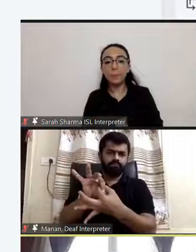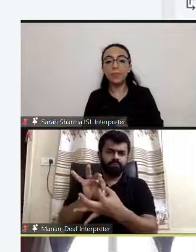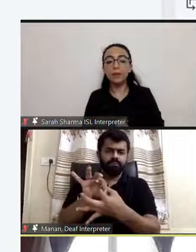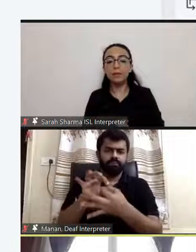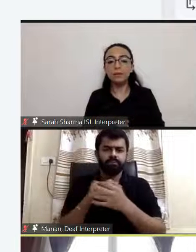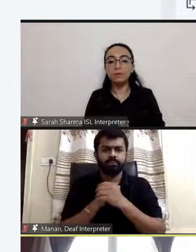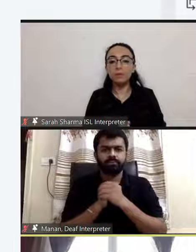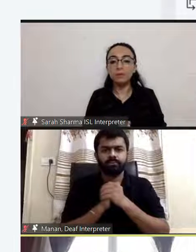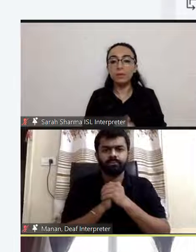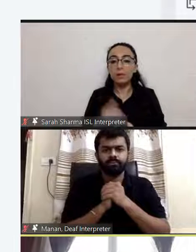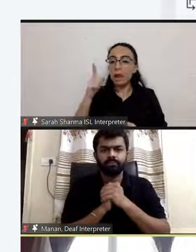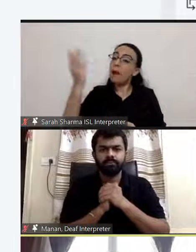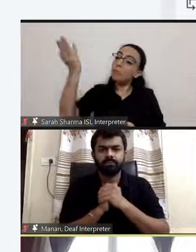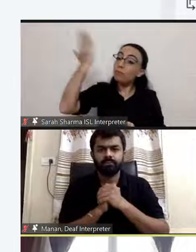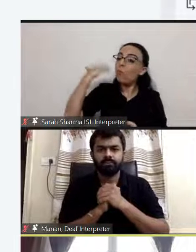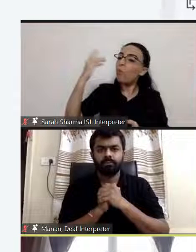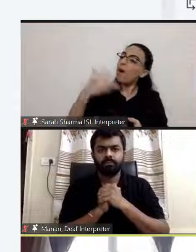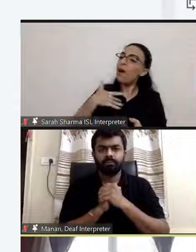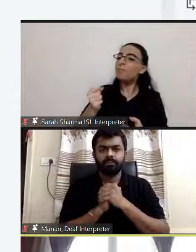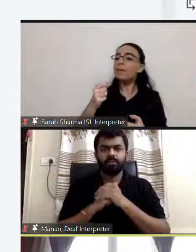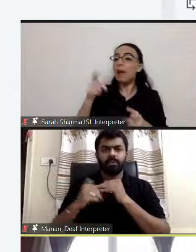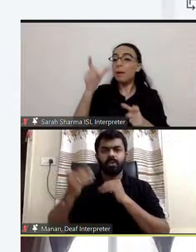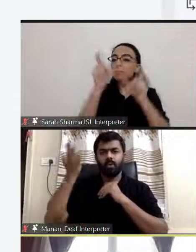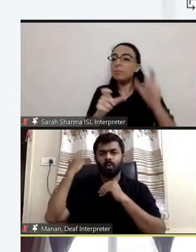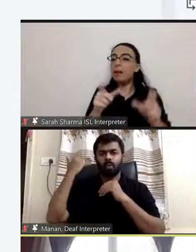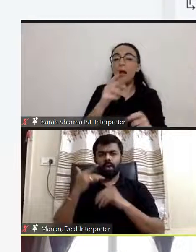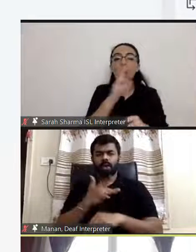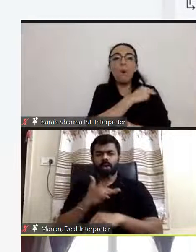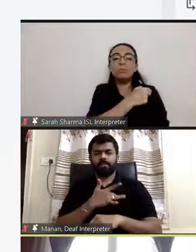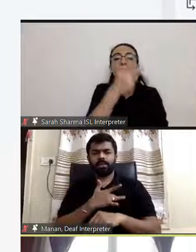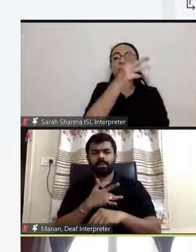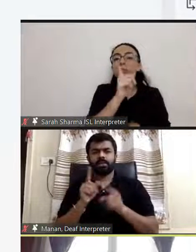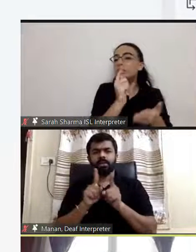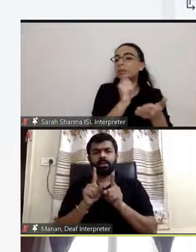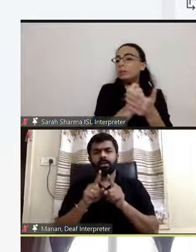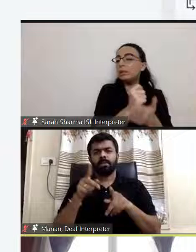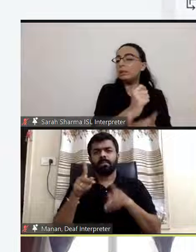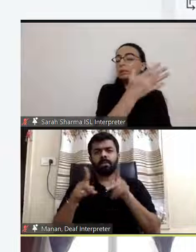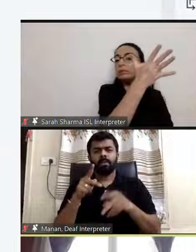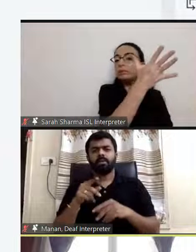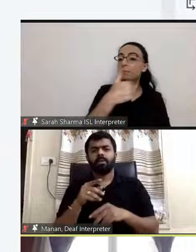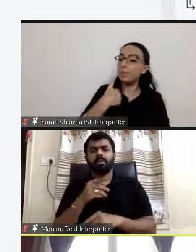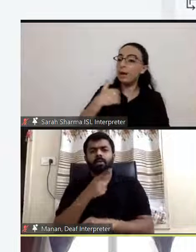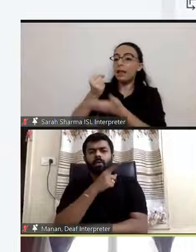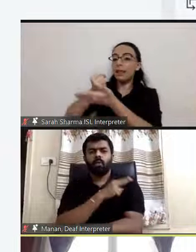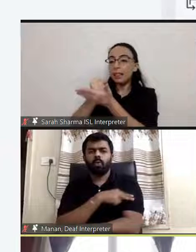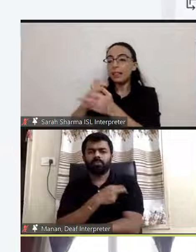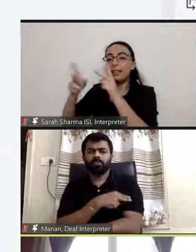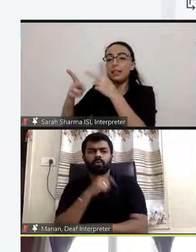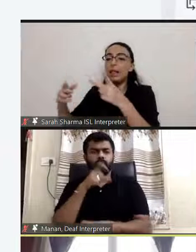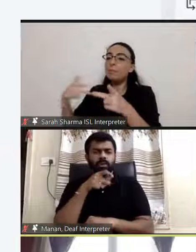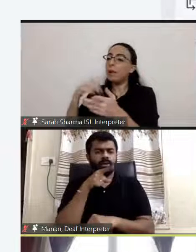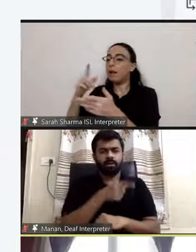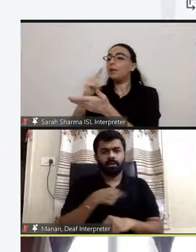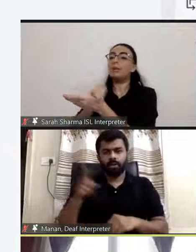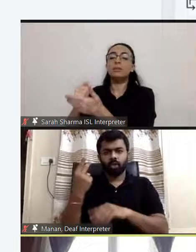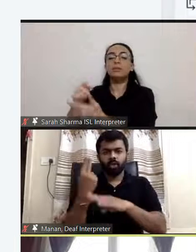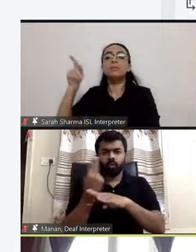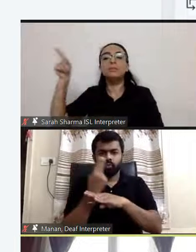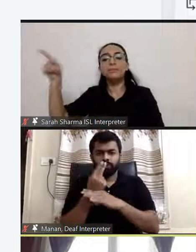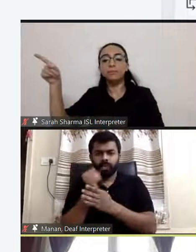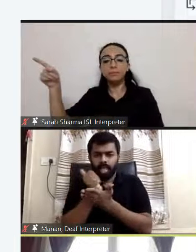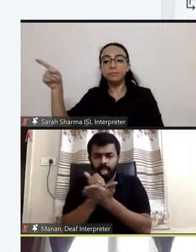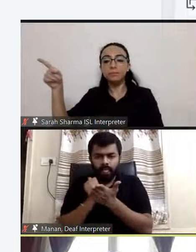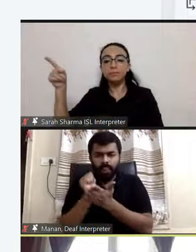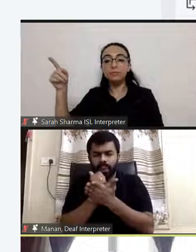see them, but they were not going to the hospital and the national health system because they were